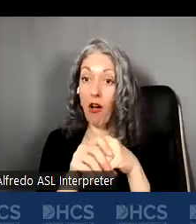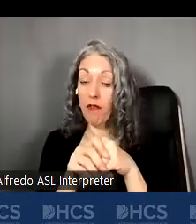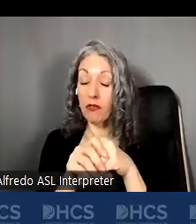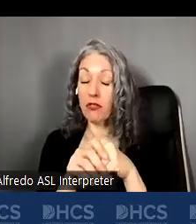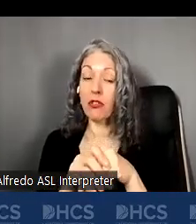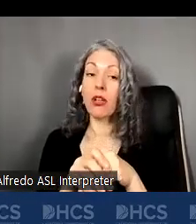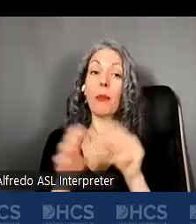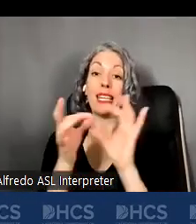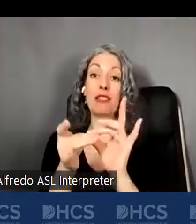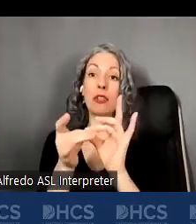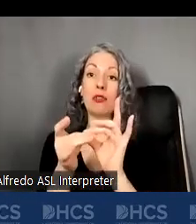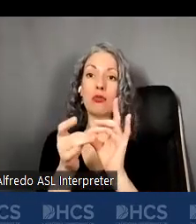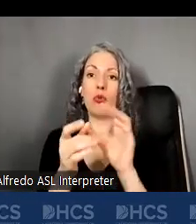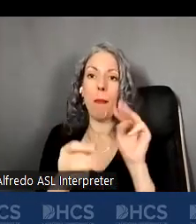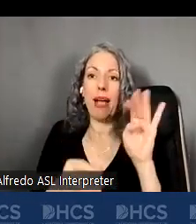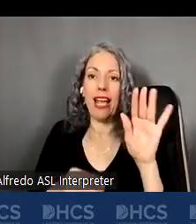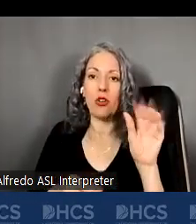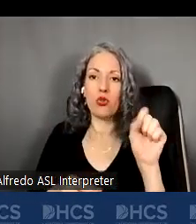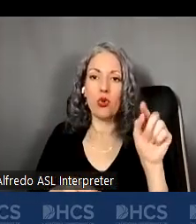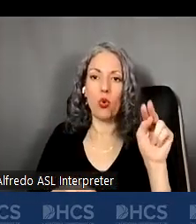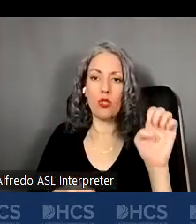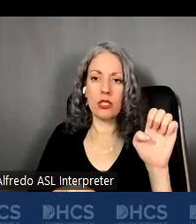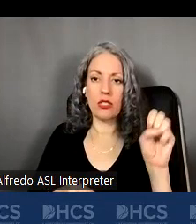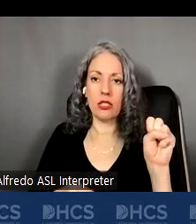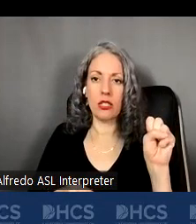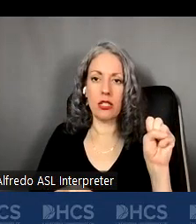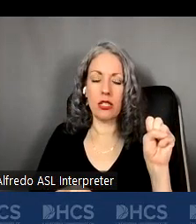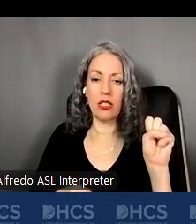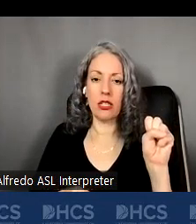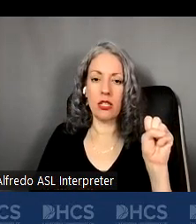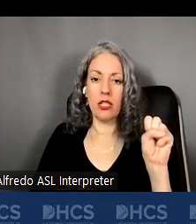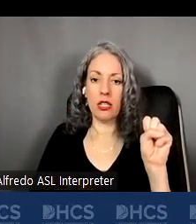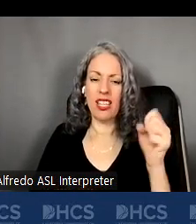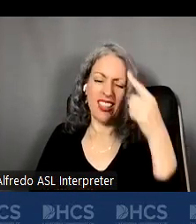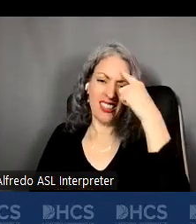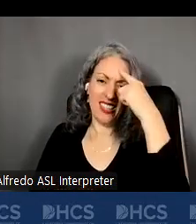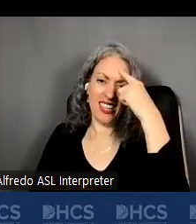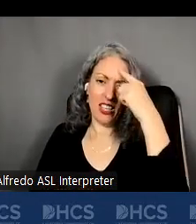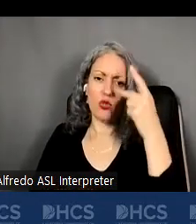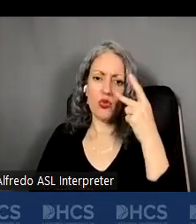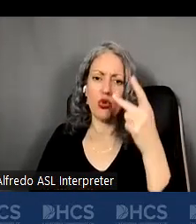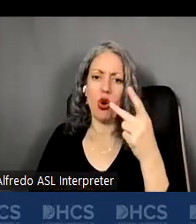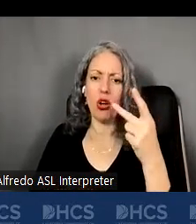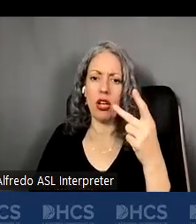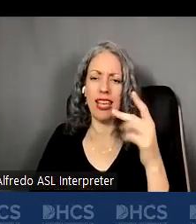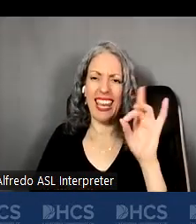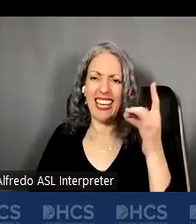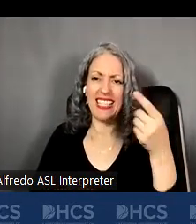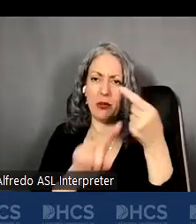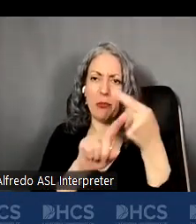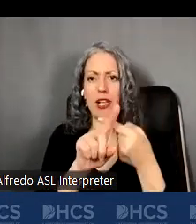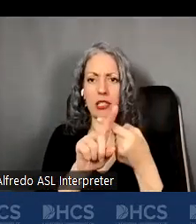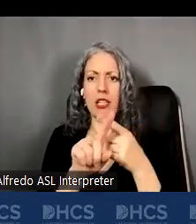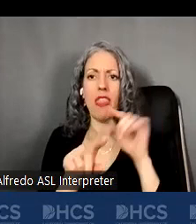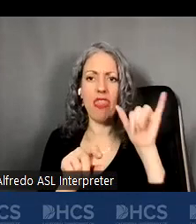tied to milestones. And I think what you might have seen in the 18 months is really related